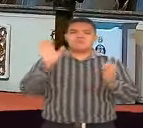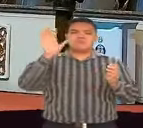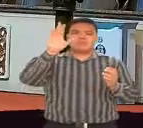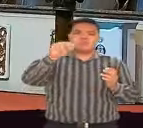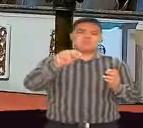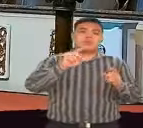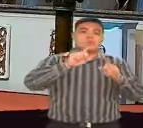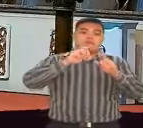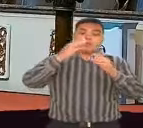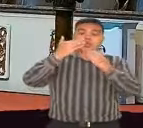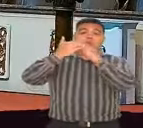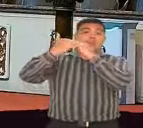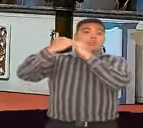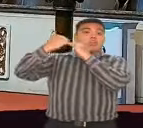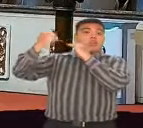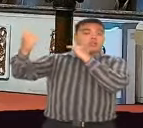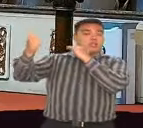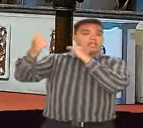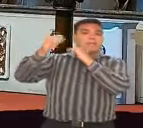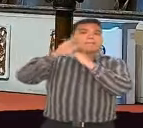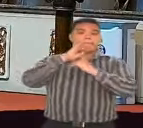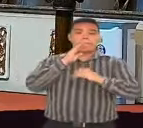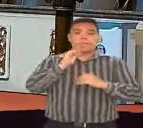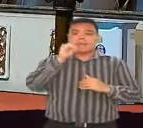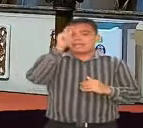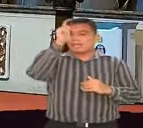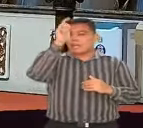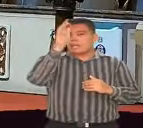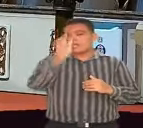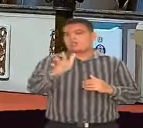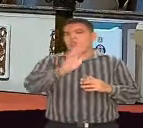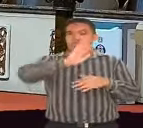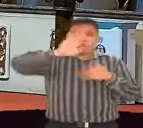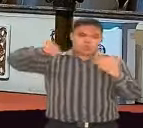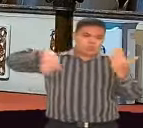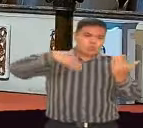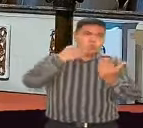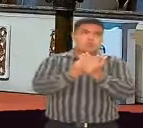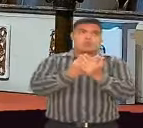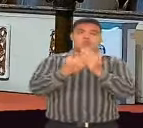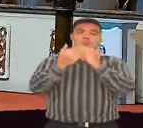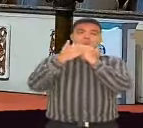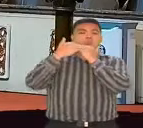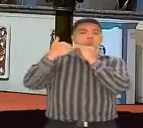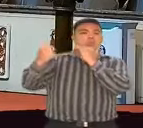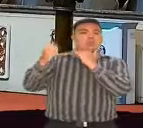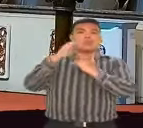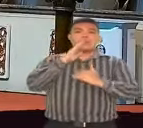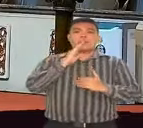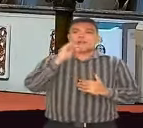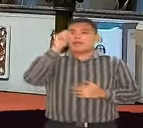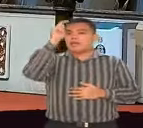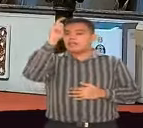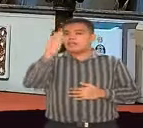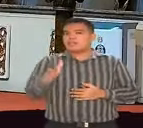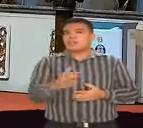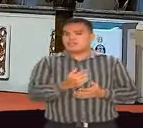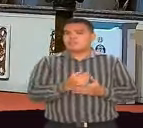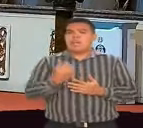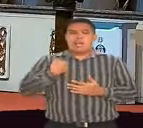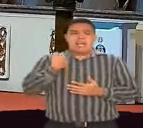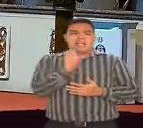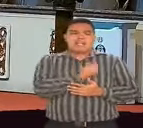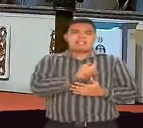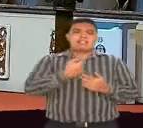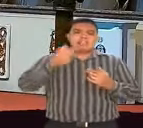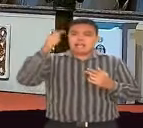Ayaw. Kuling man yung mga kaigsunan. Tanan, kuling. Kitang tanan na ay tuyo ang Ginoo